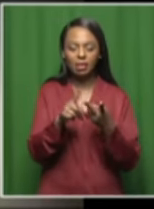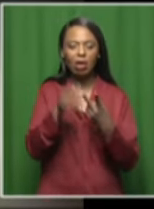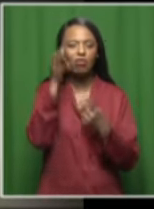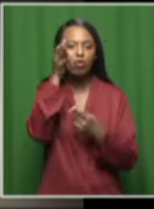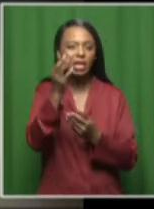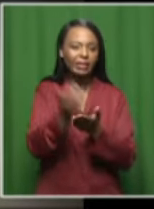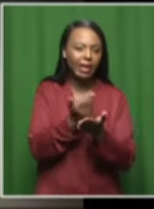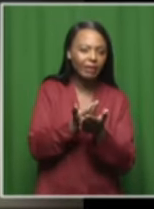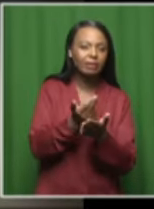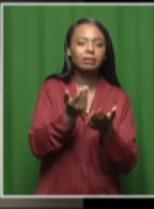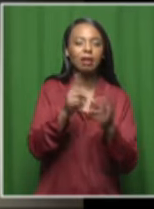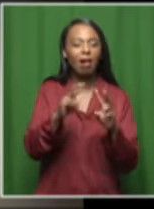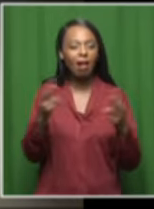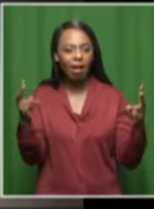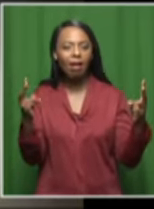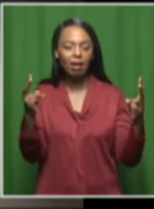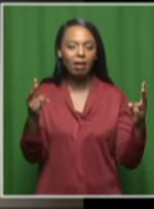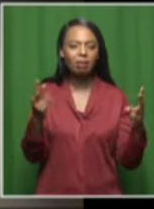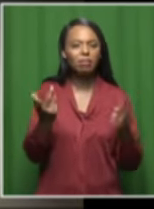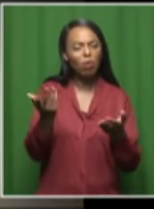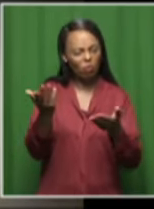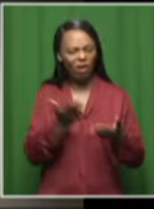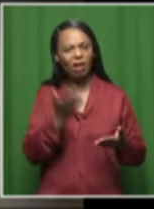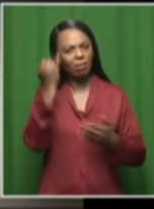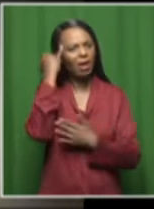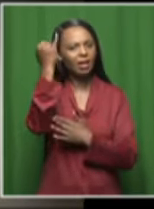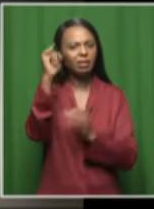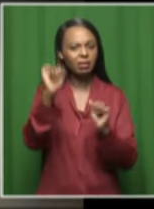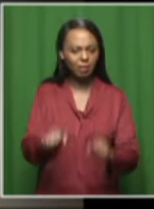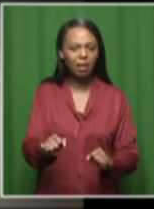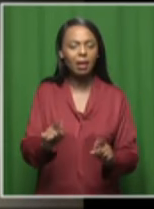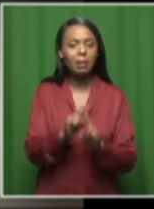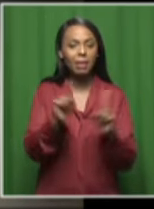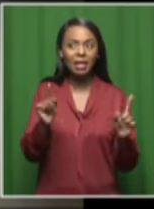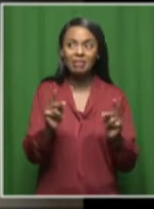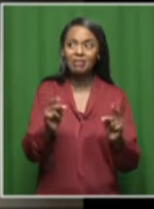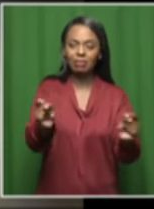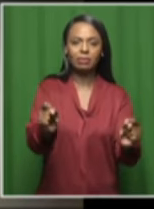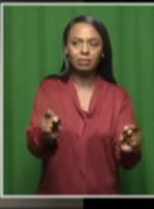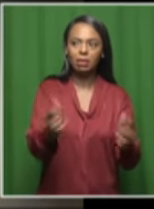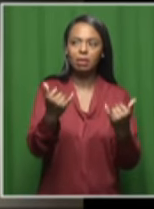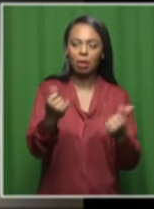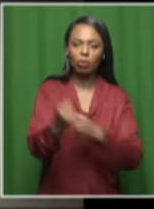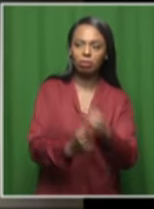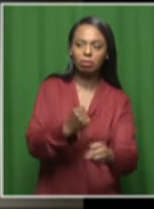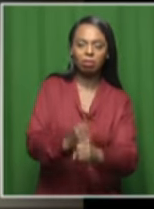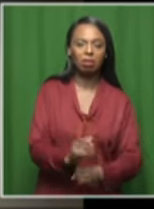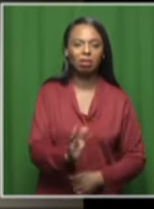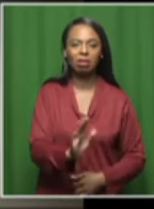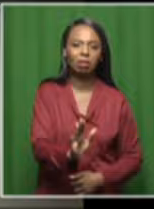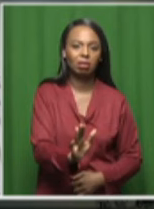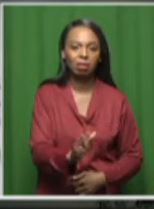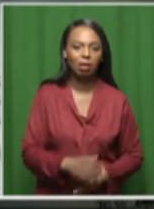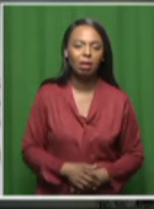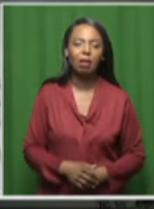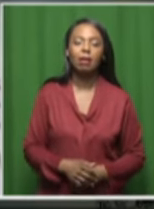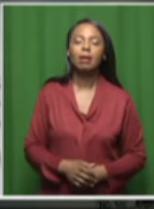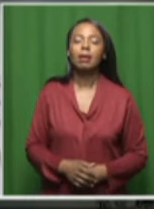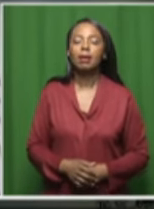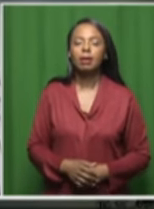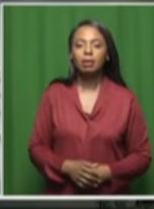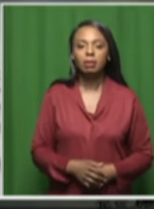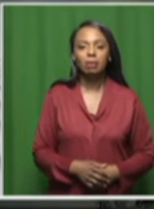So that's part to be welcomed. It's just a little bit daunting to think how we get through the next little while. Very serious